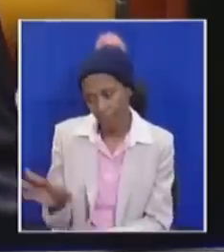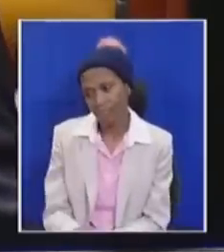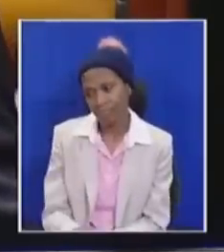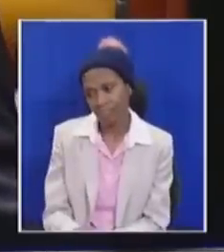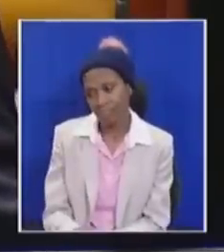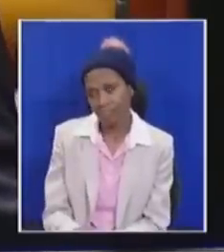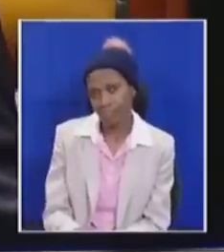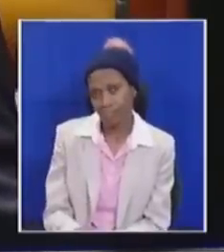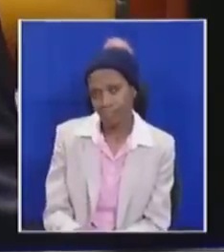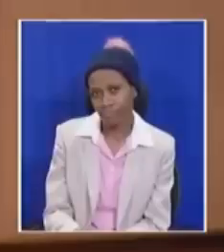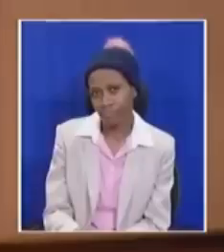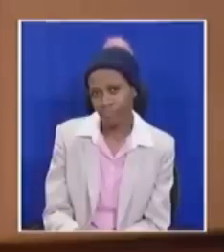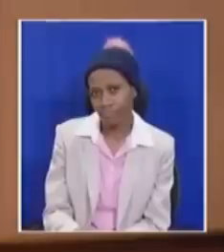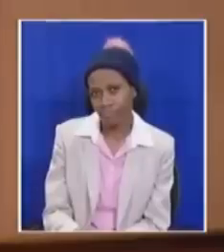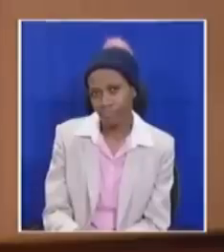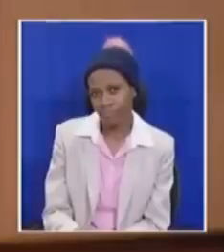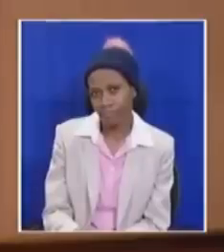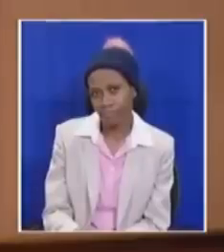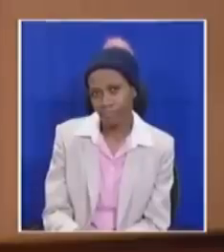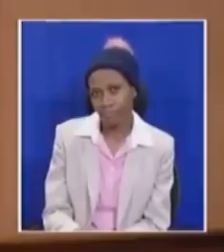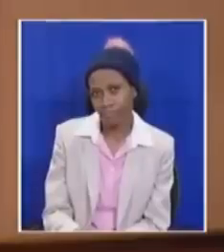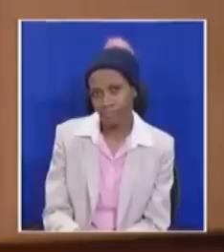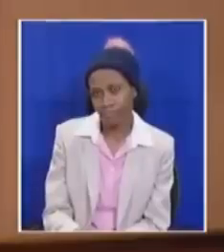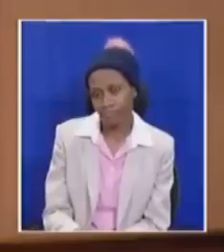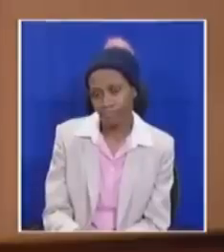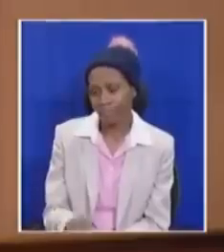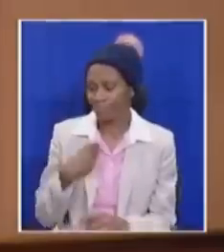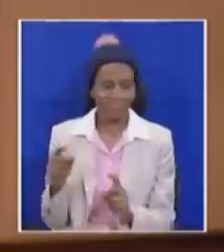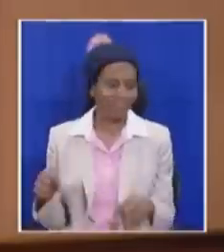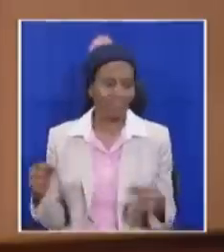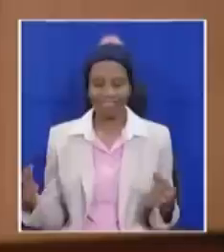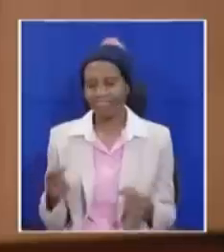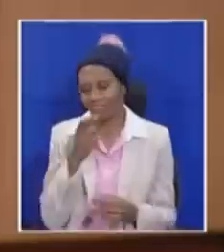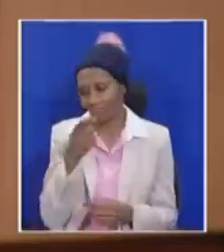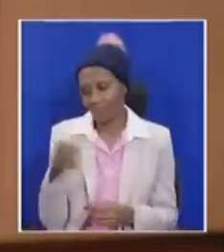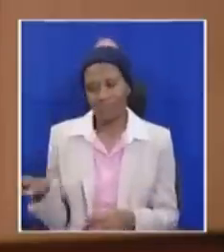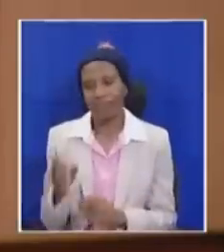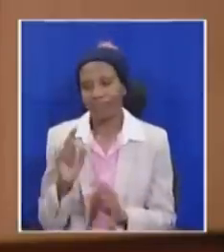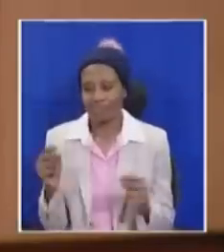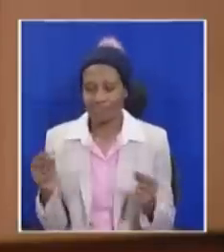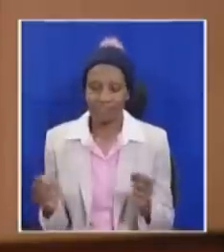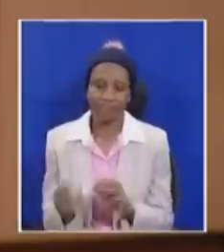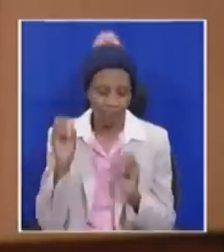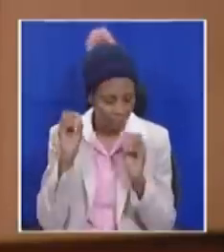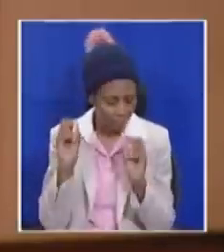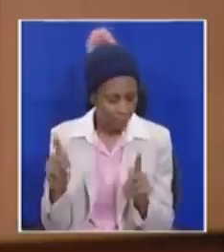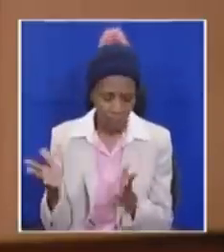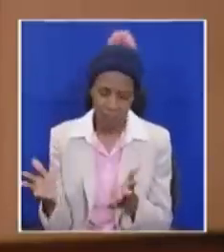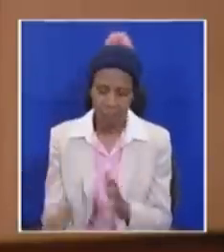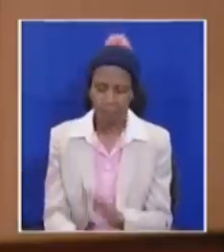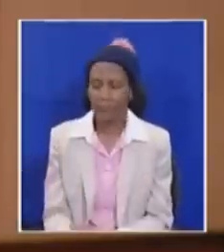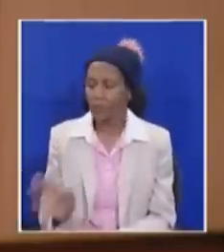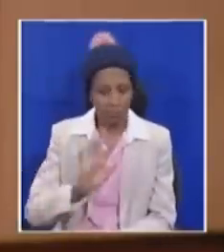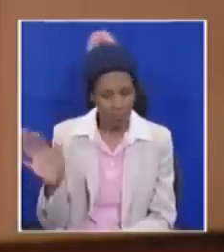No, Honorable DP, I'm not going to withdraw. Okay. All I'm asking you is that... All right. Educate me. No.